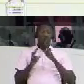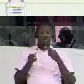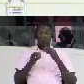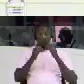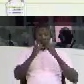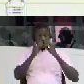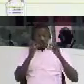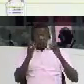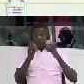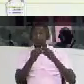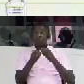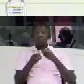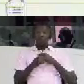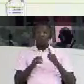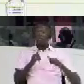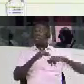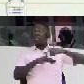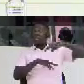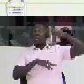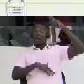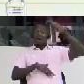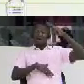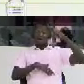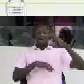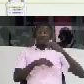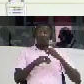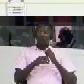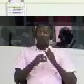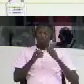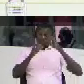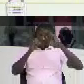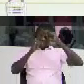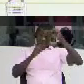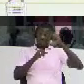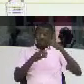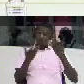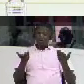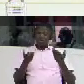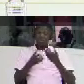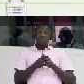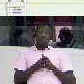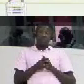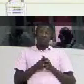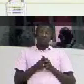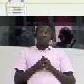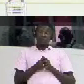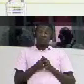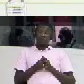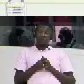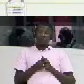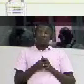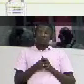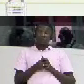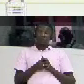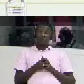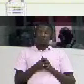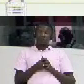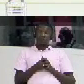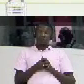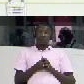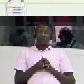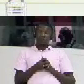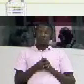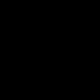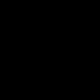information to the high table, high command, or if there was any mission or no information to give to the